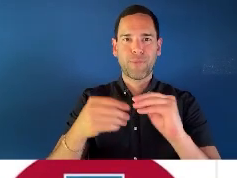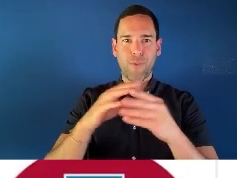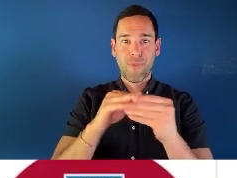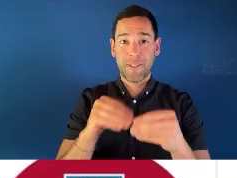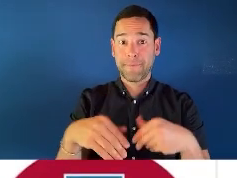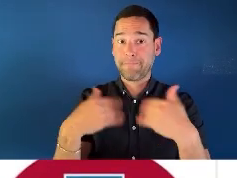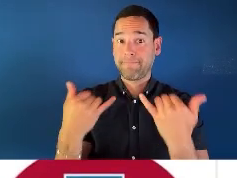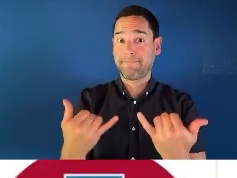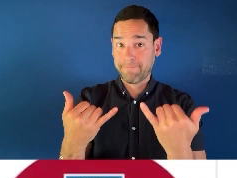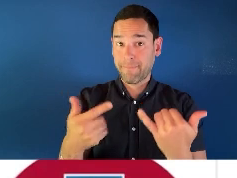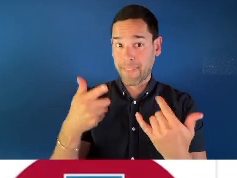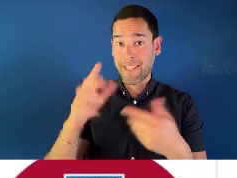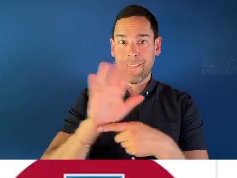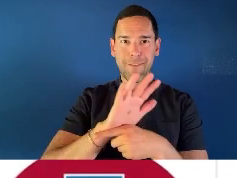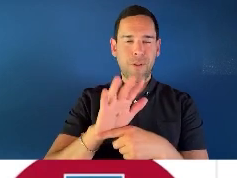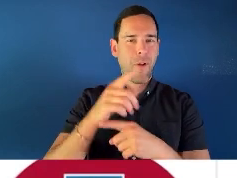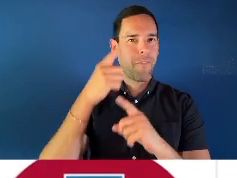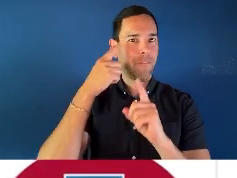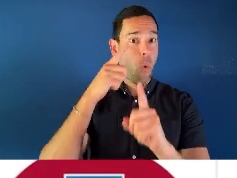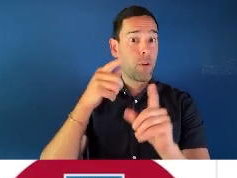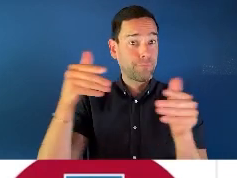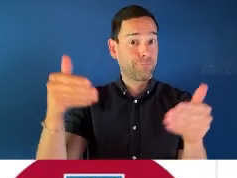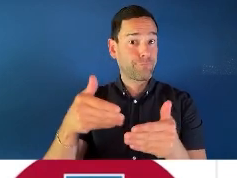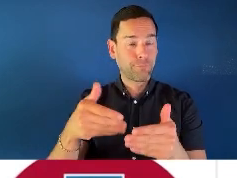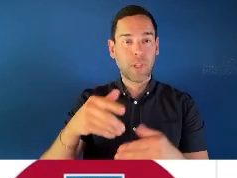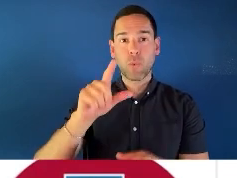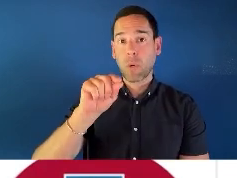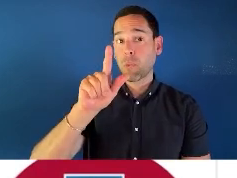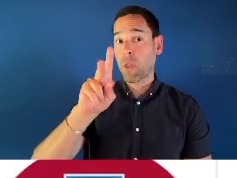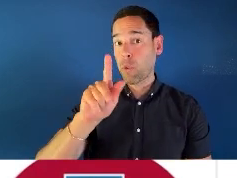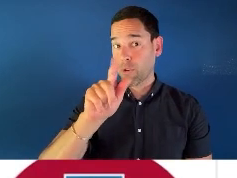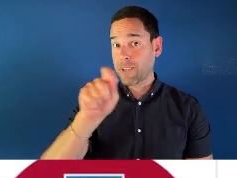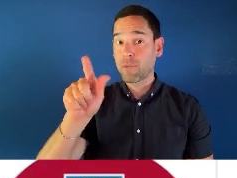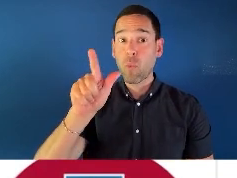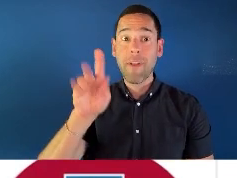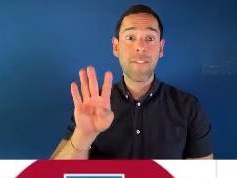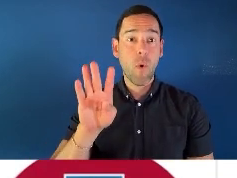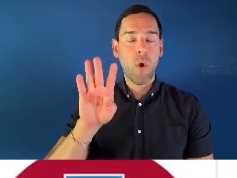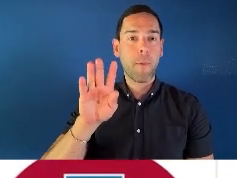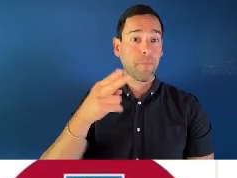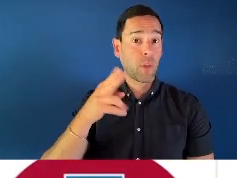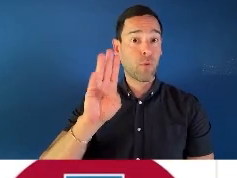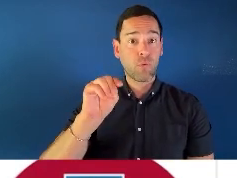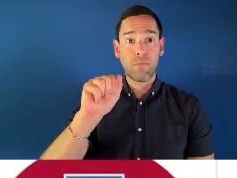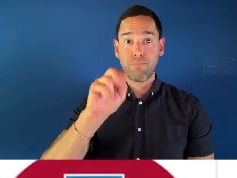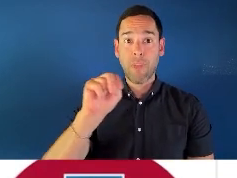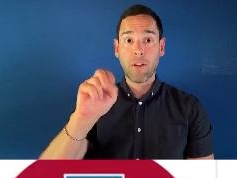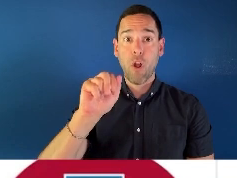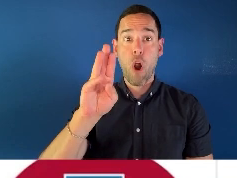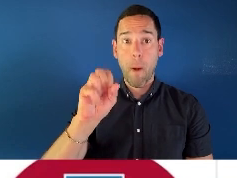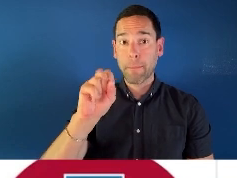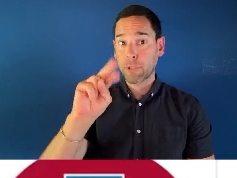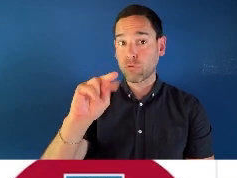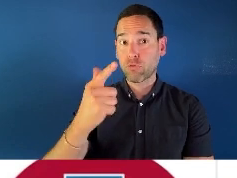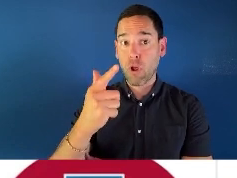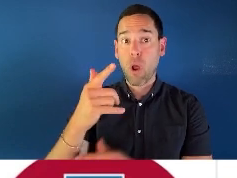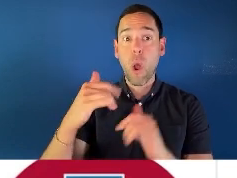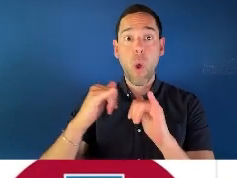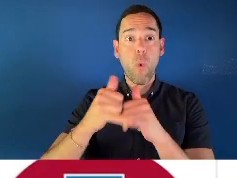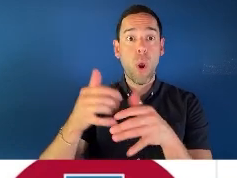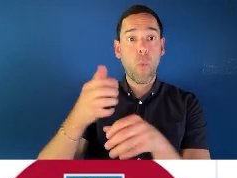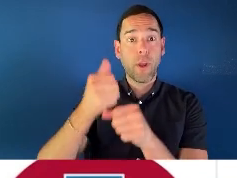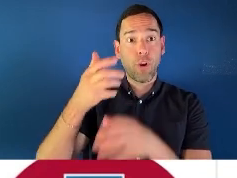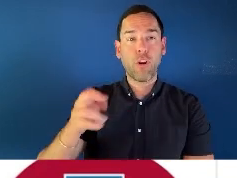On screen now are the logos for all four organizations: the American Association of People with Disabilities, the